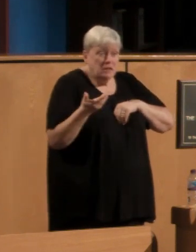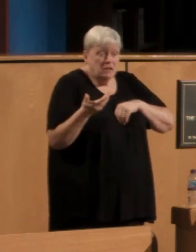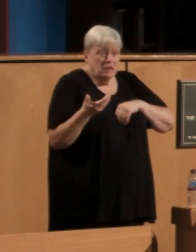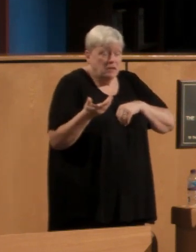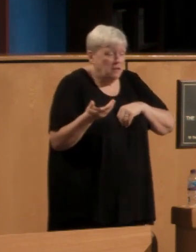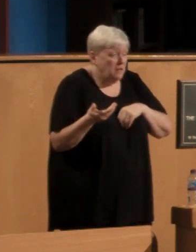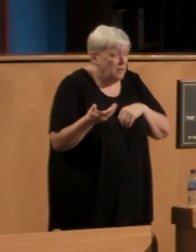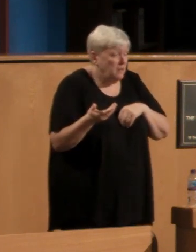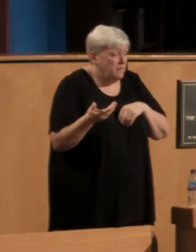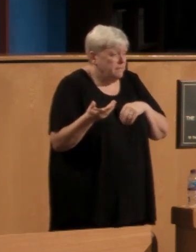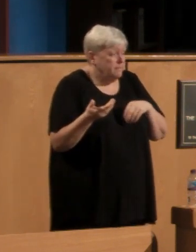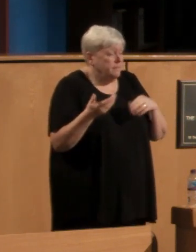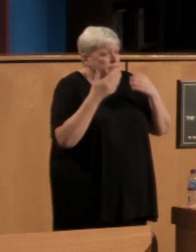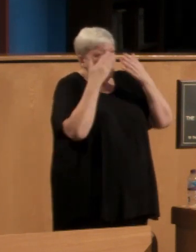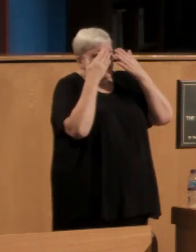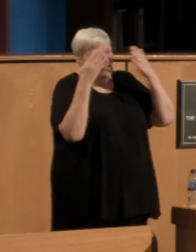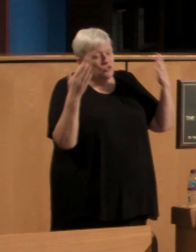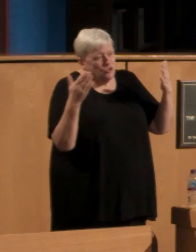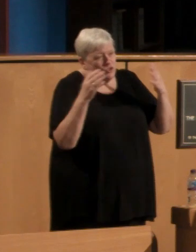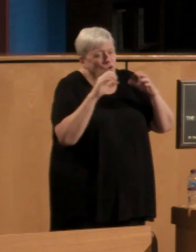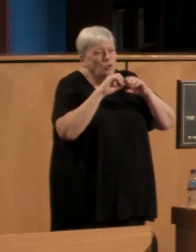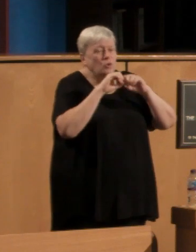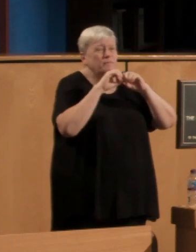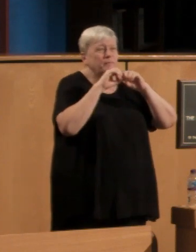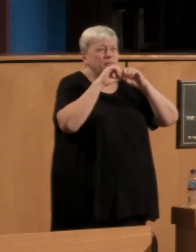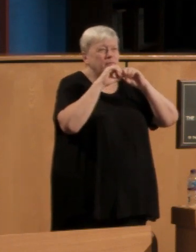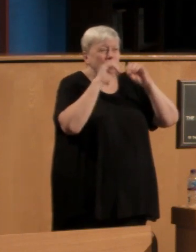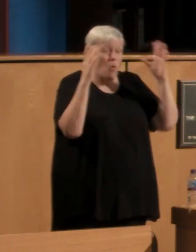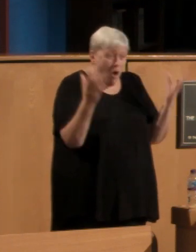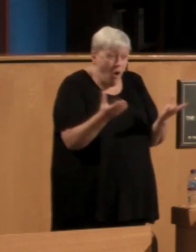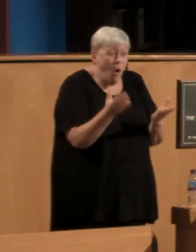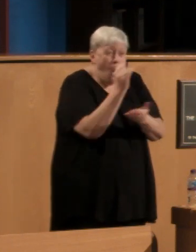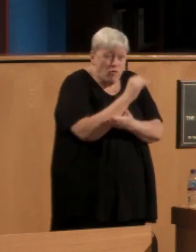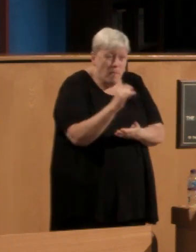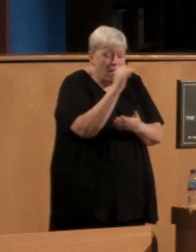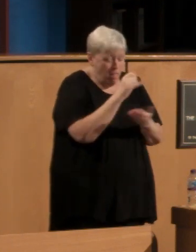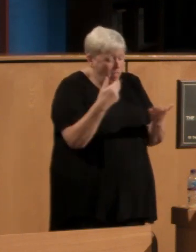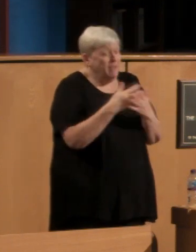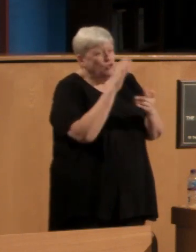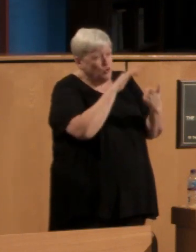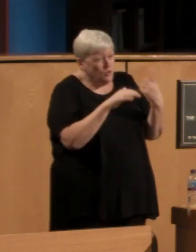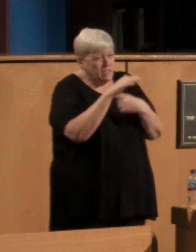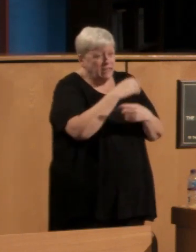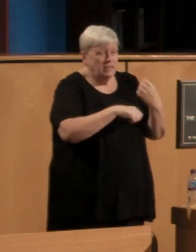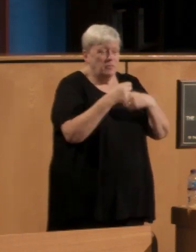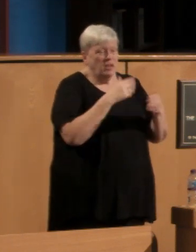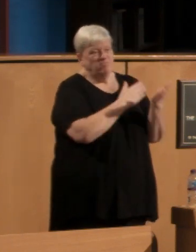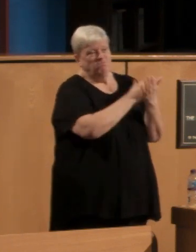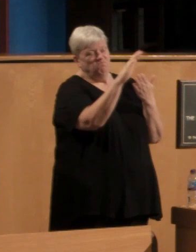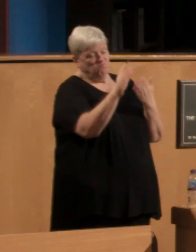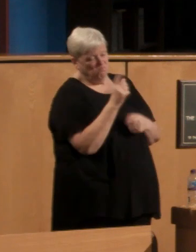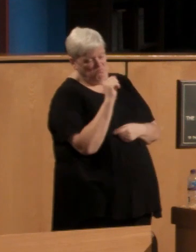and almost showcase the horribleness of society and make it visible and really, really obvious